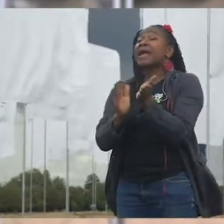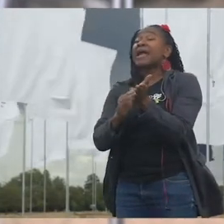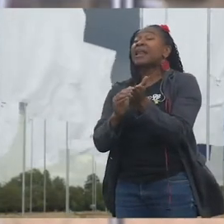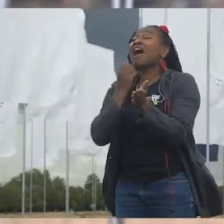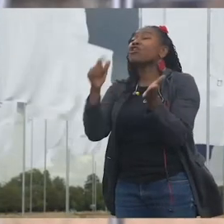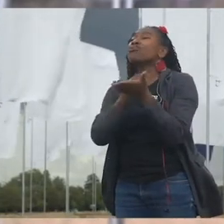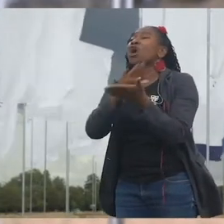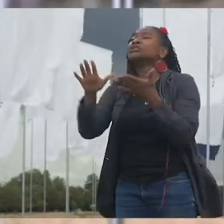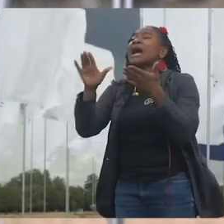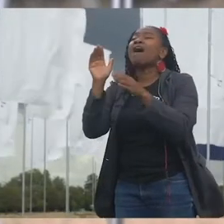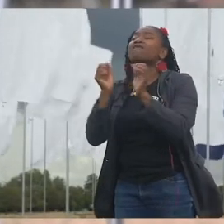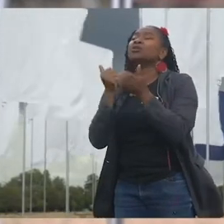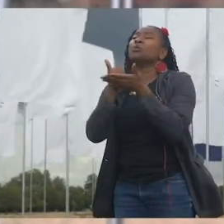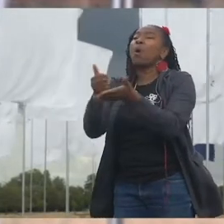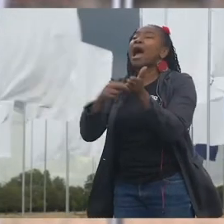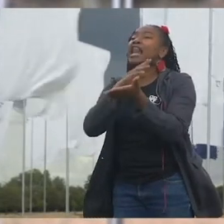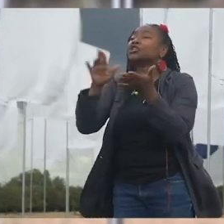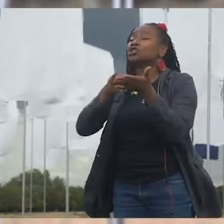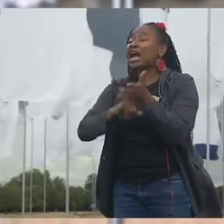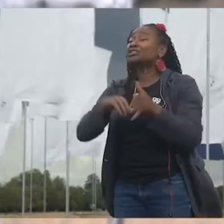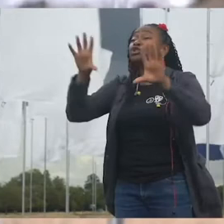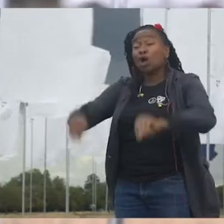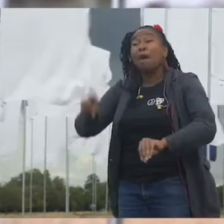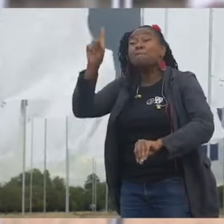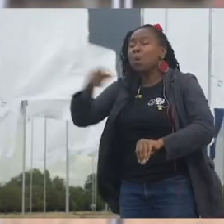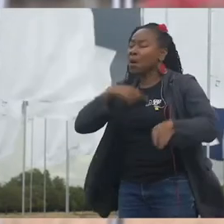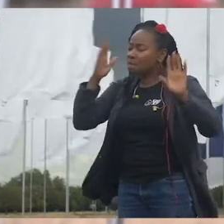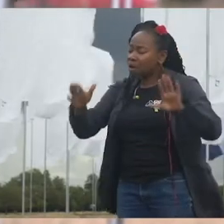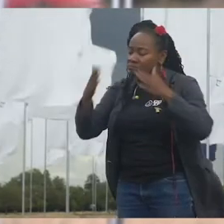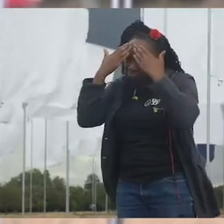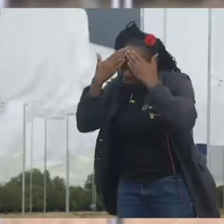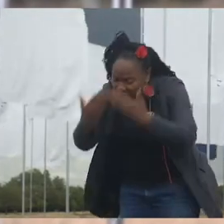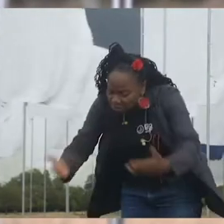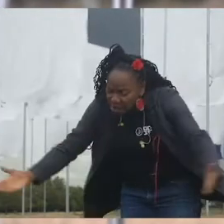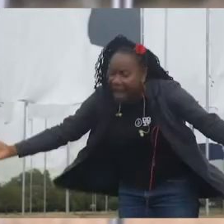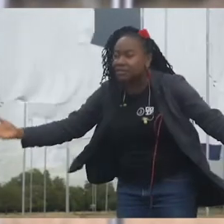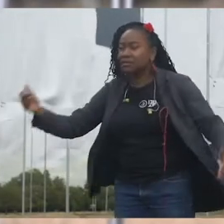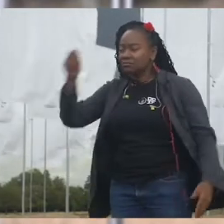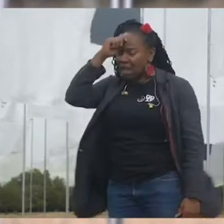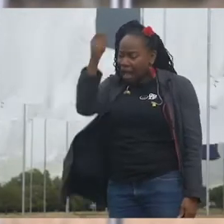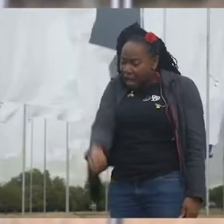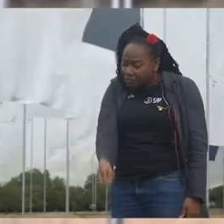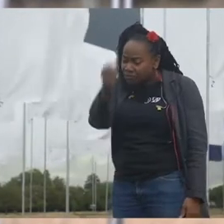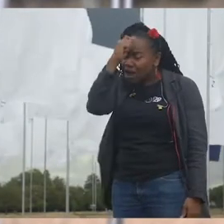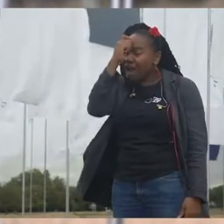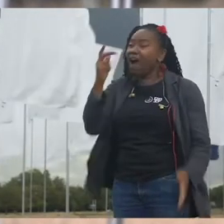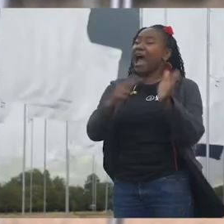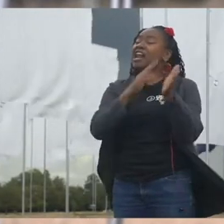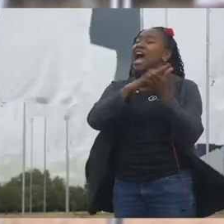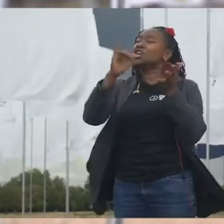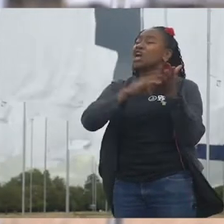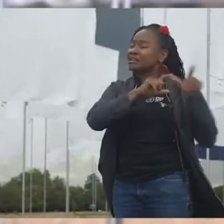we must ensure the increased respect, admiration, and support we have seen for our NHS continues to